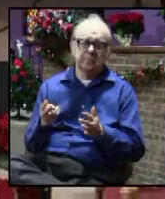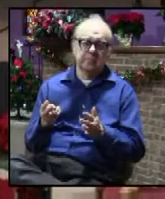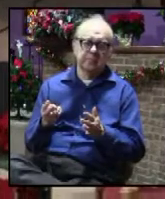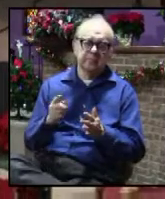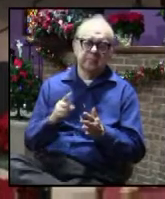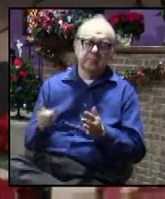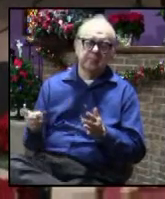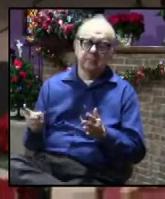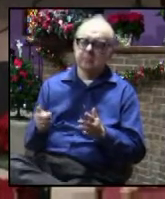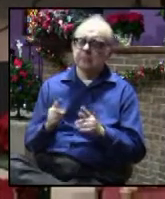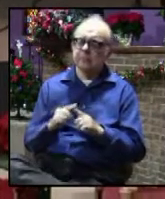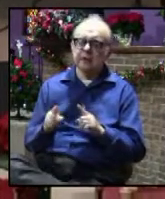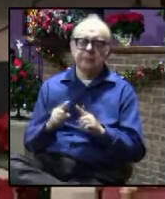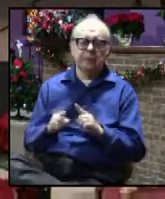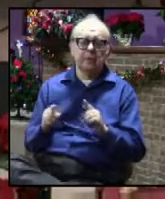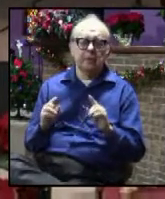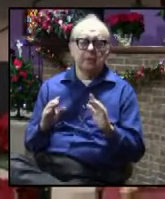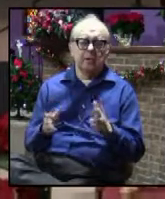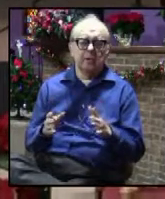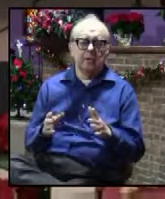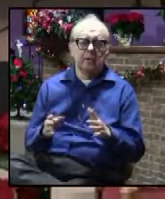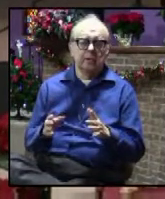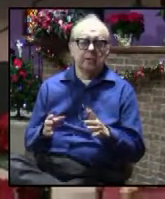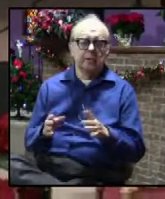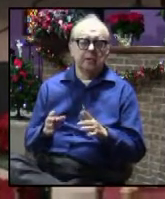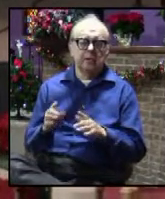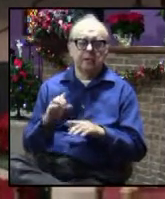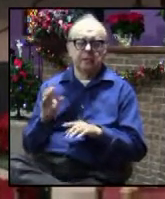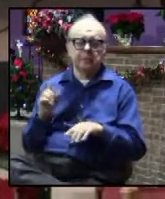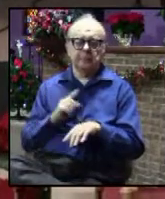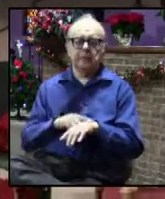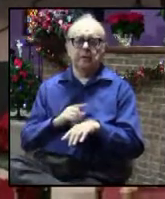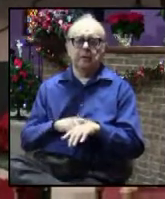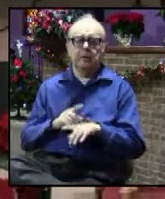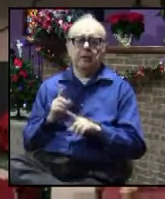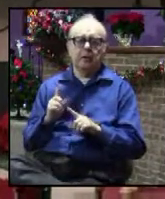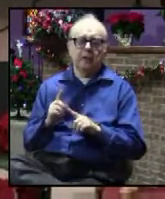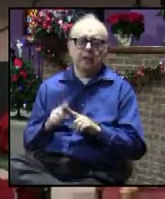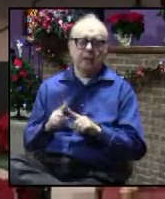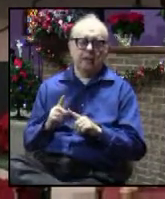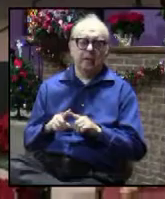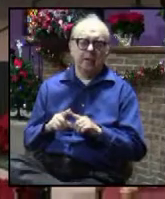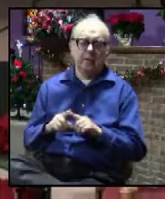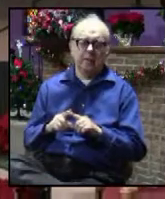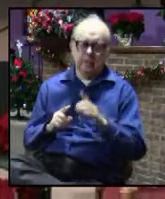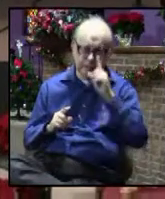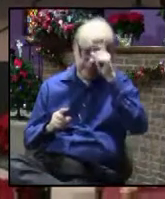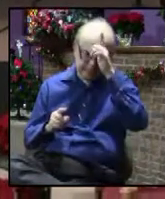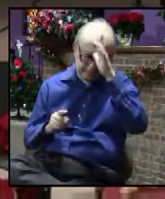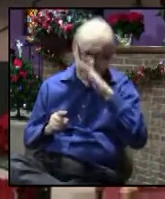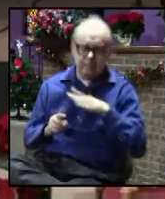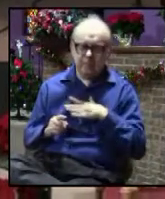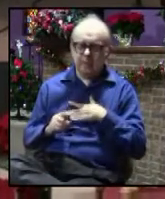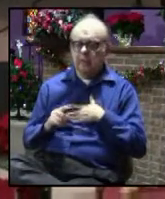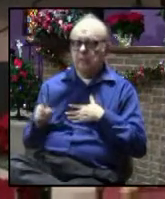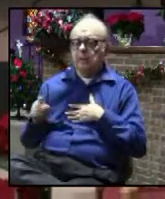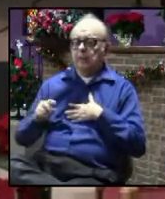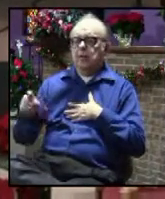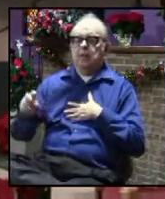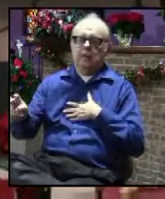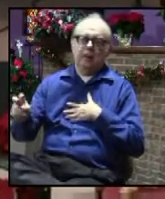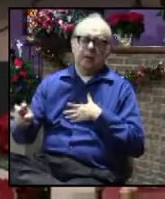there were different beats at Christmas time. There was one by the name of the wise men. Why? They traveled